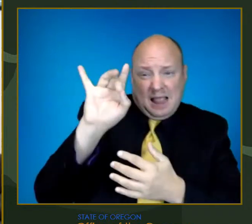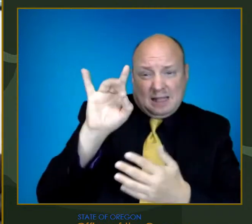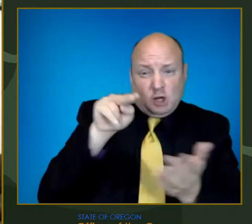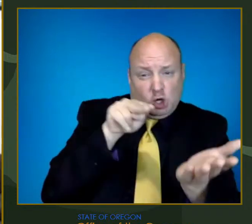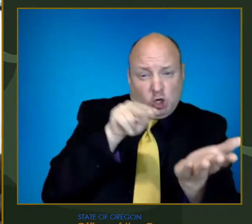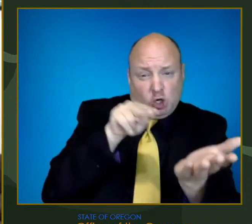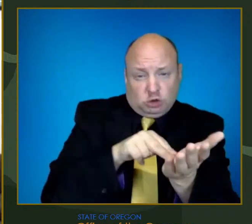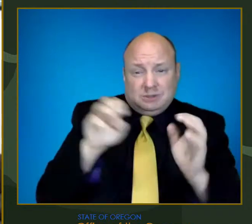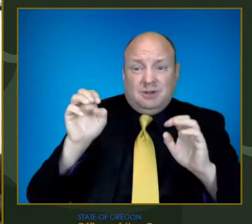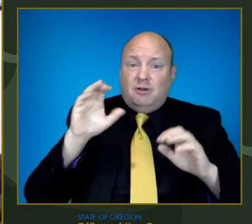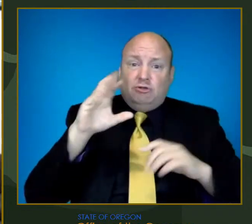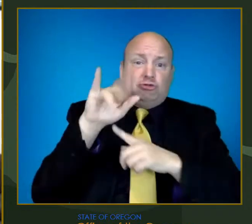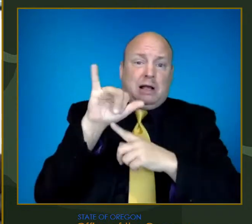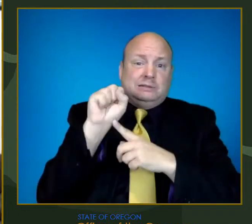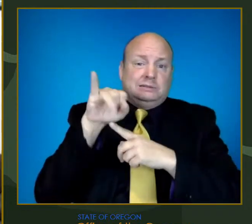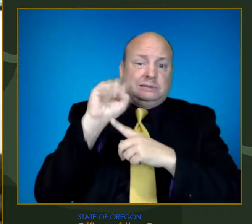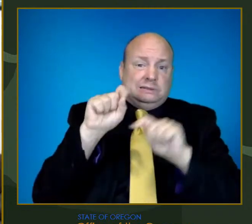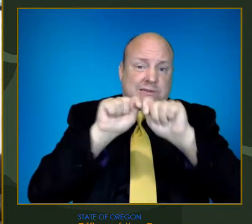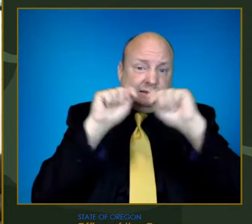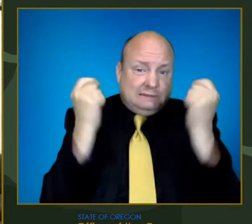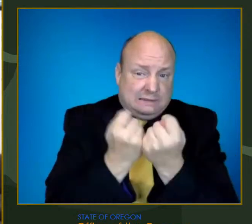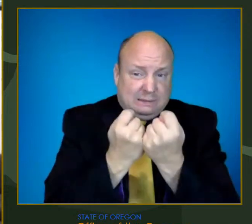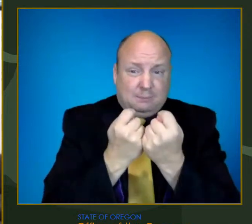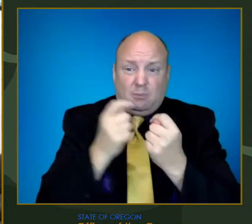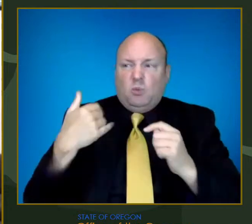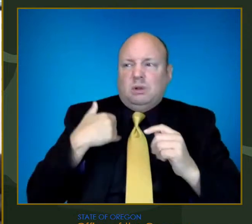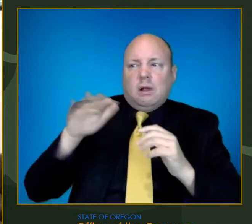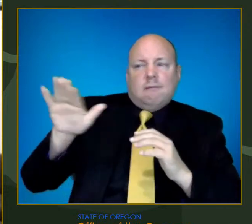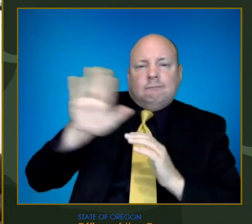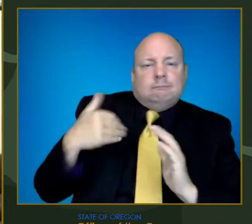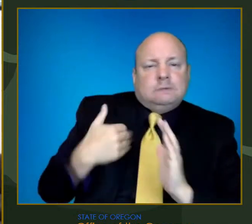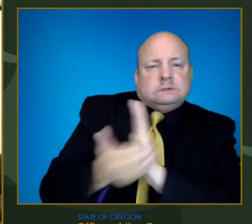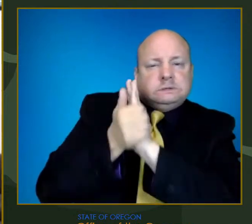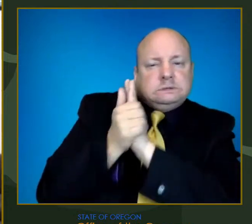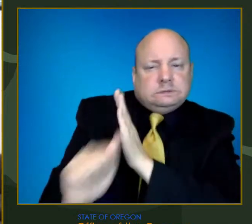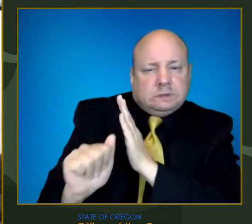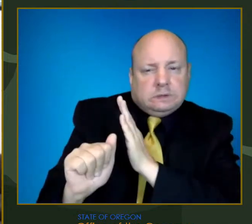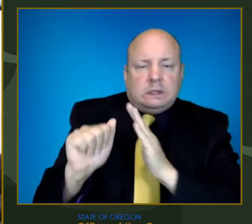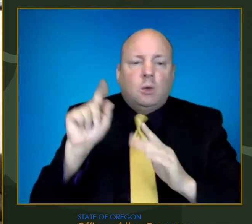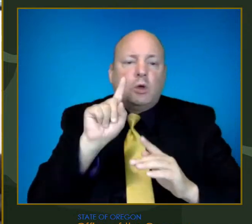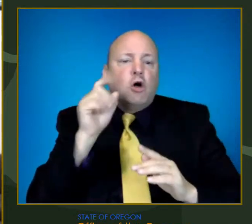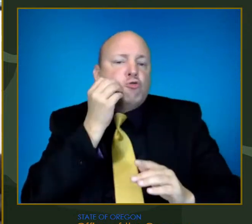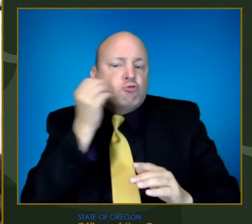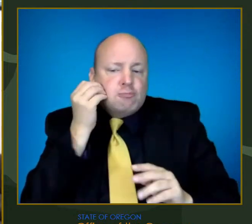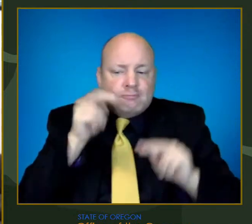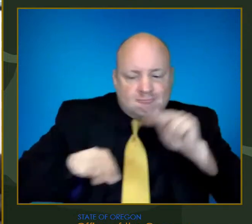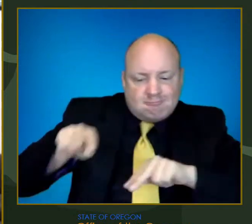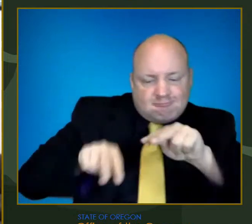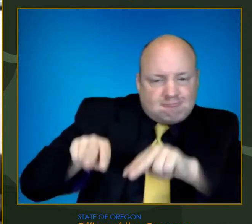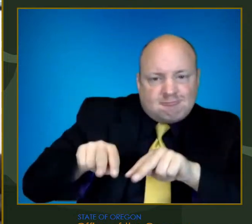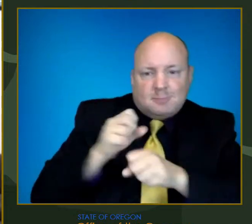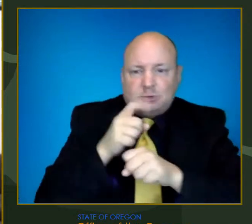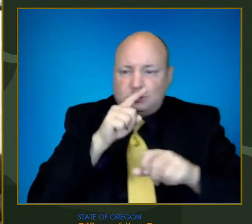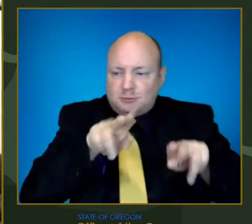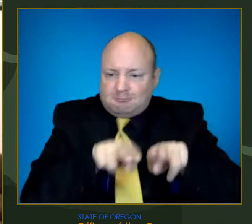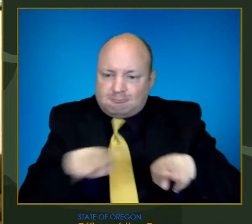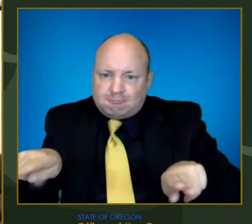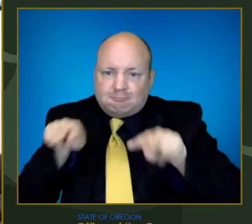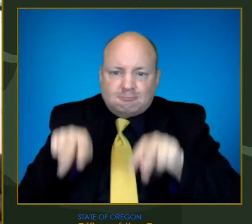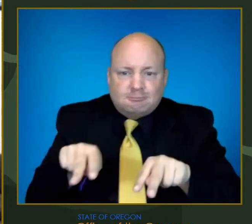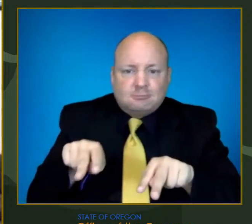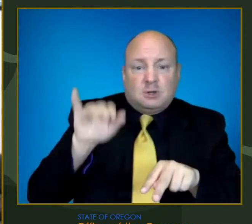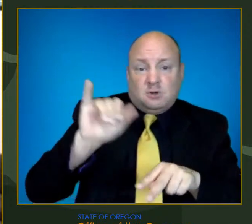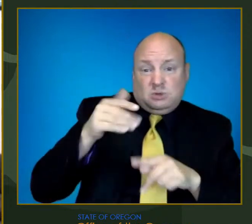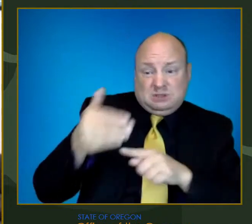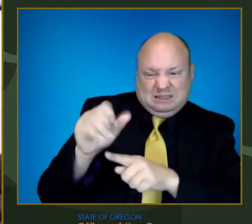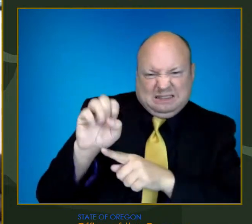beds. 4 of the teams will start in September, 4 more will start in October. The first team will start September 6th in Roseburg.